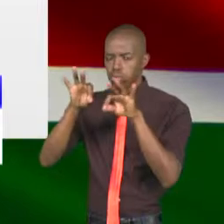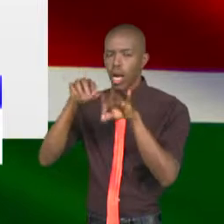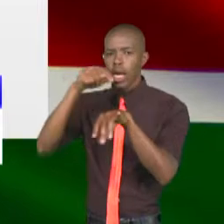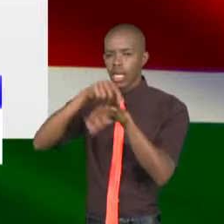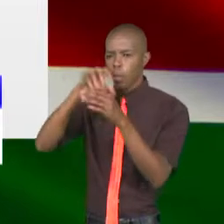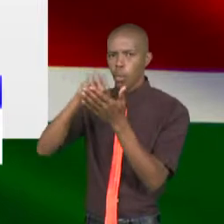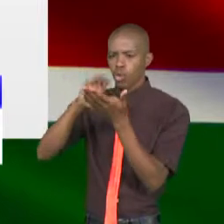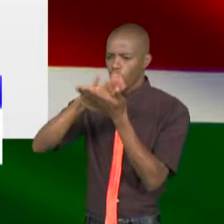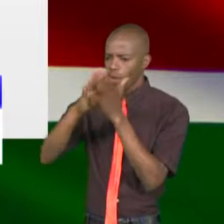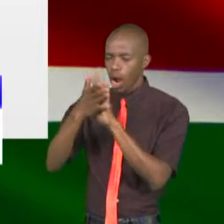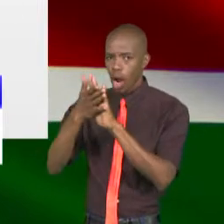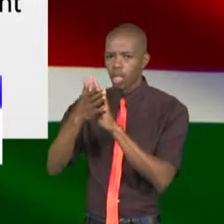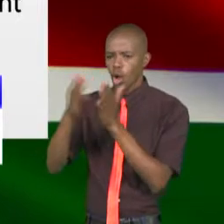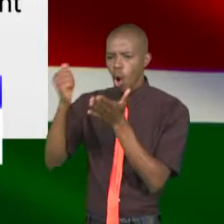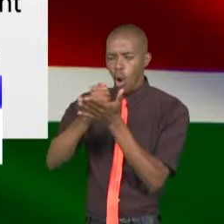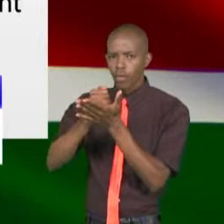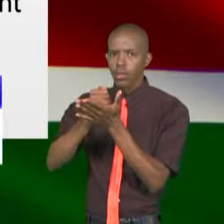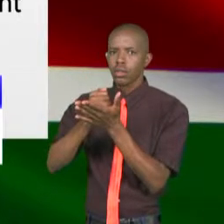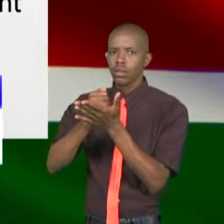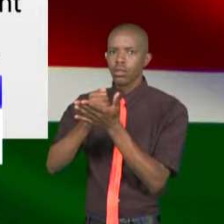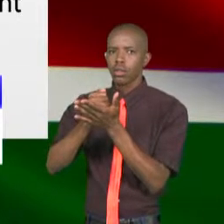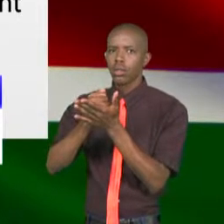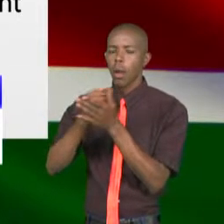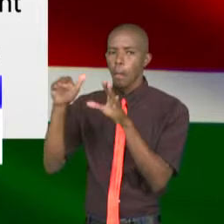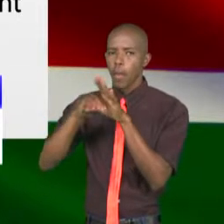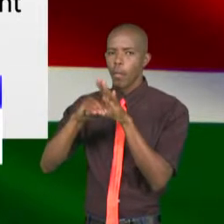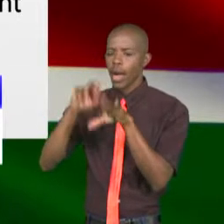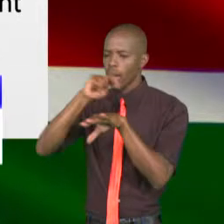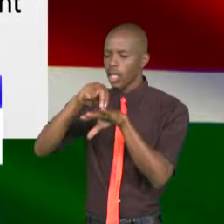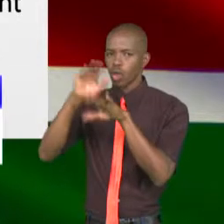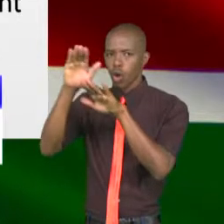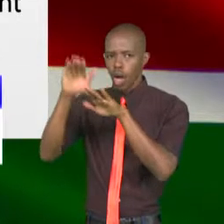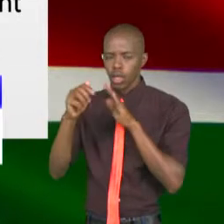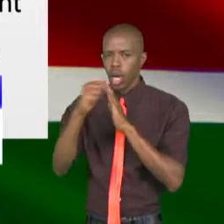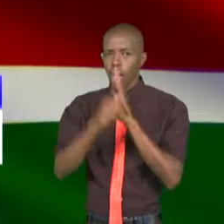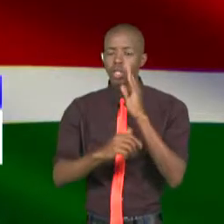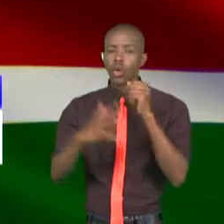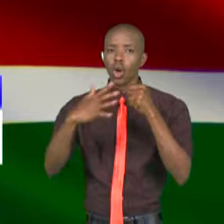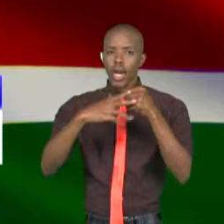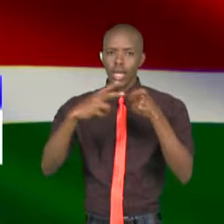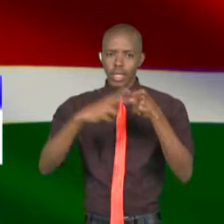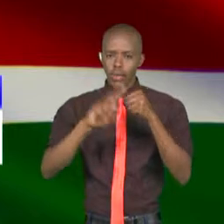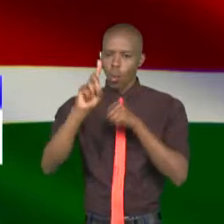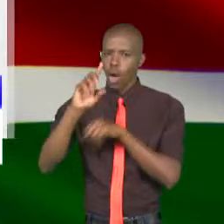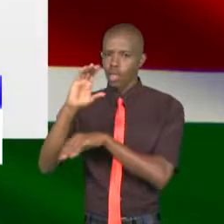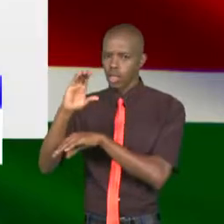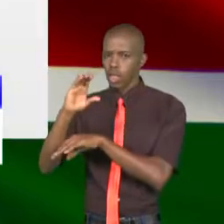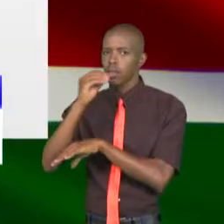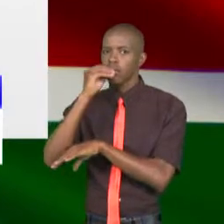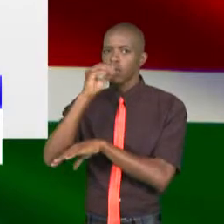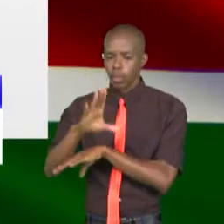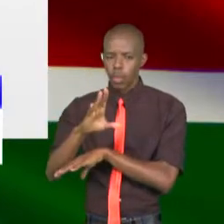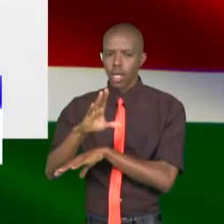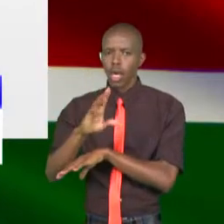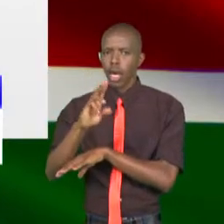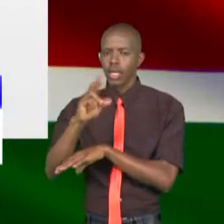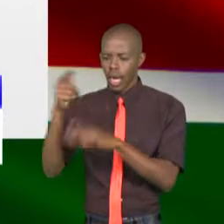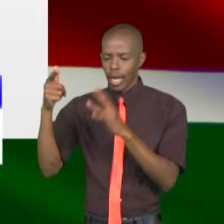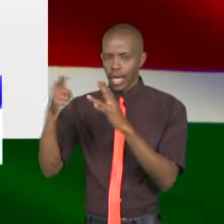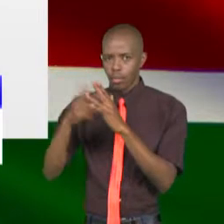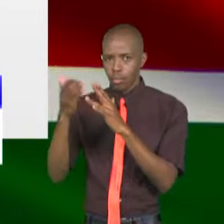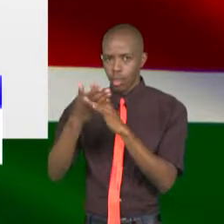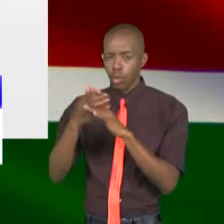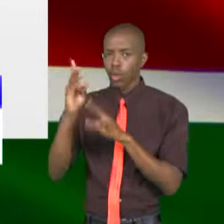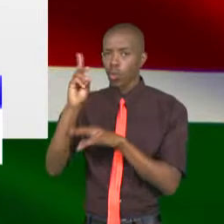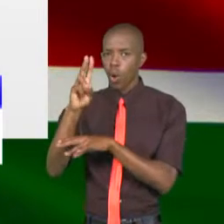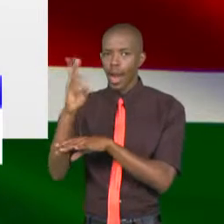falls vacant in the office of the Member of the National Assembly under Article 97(1)(c), the Speaker shall, within 21 days of the occurrence